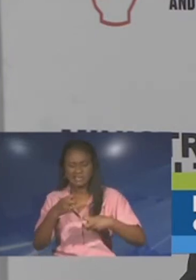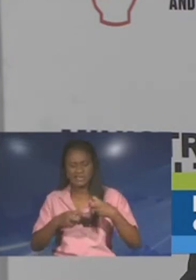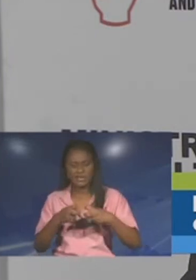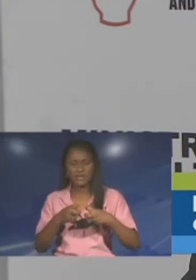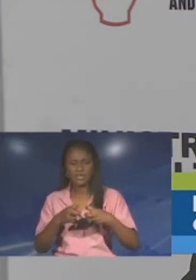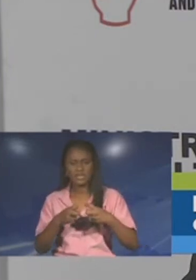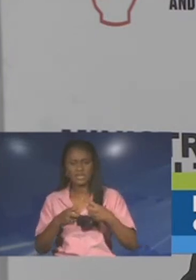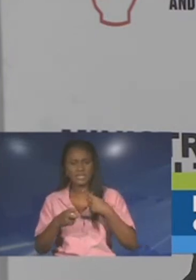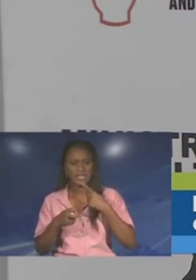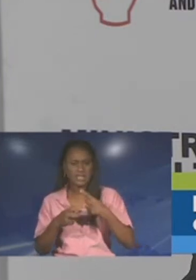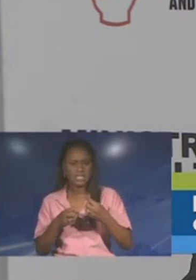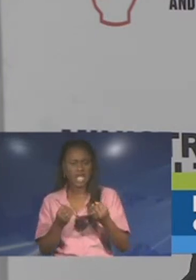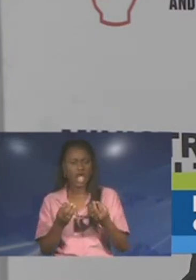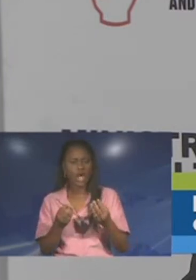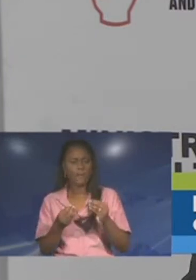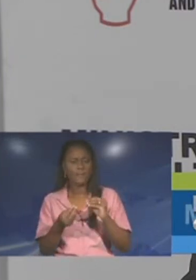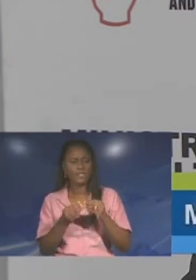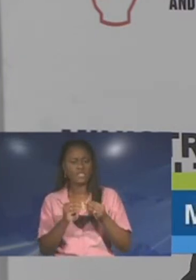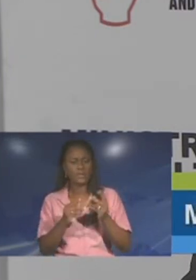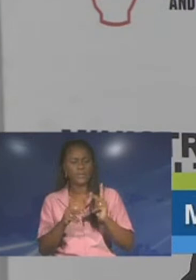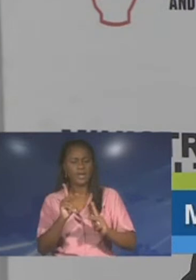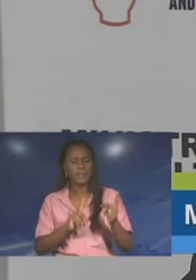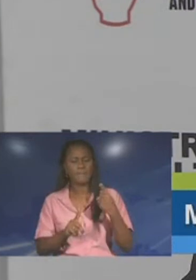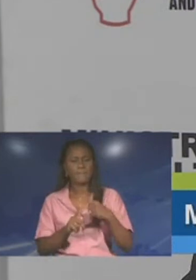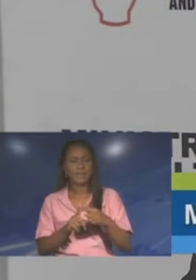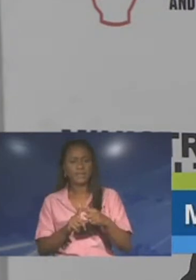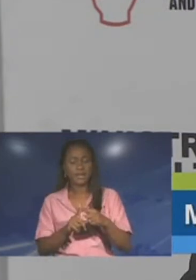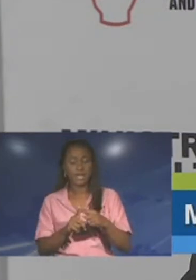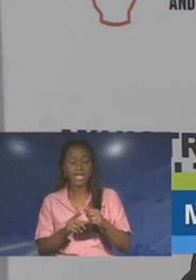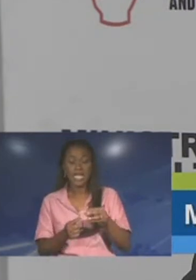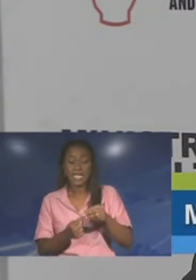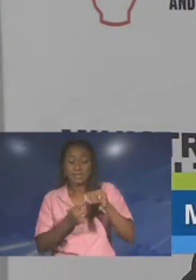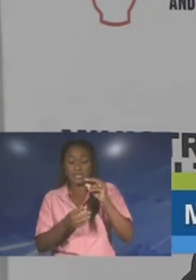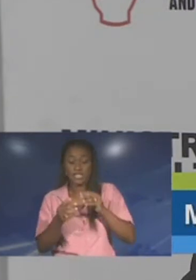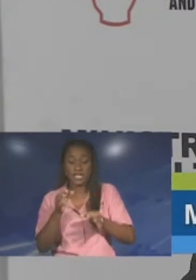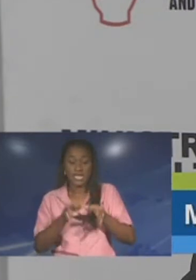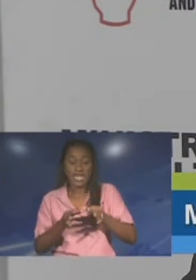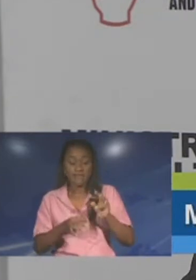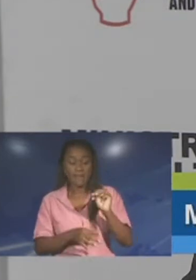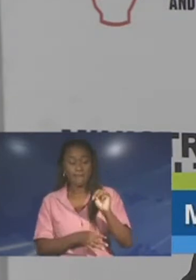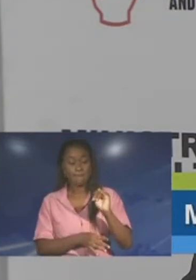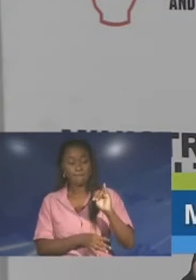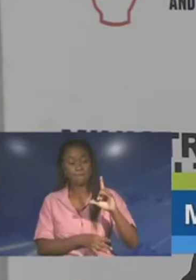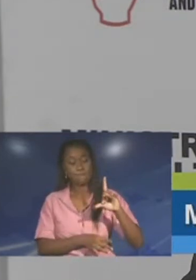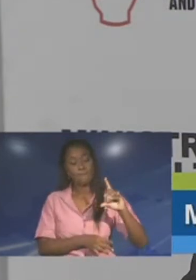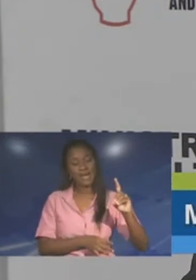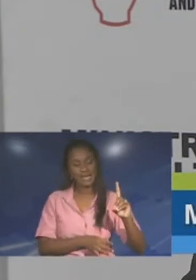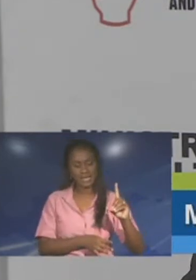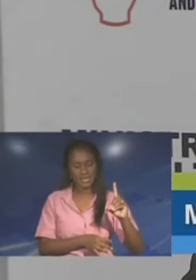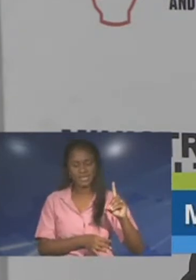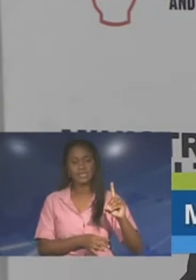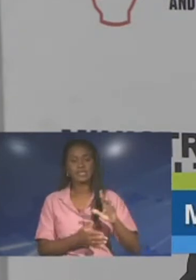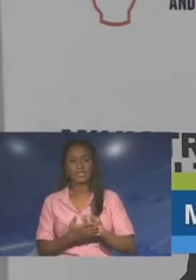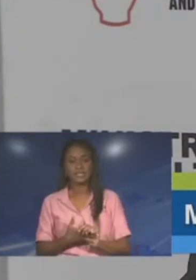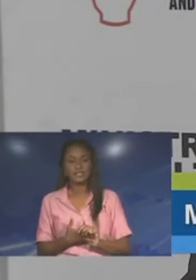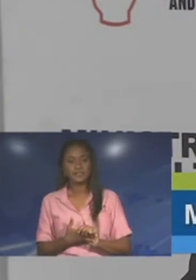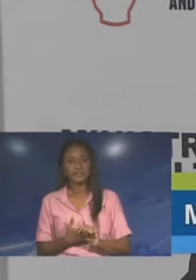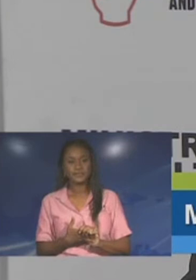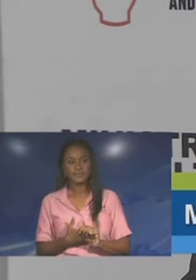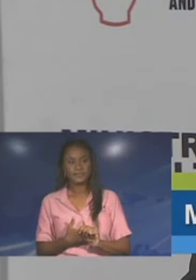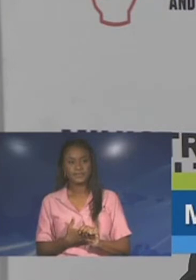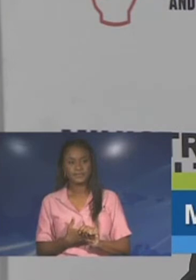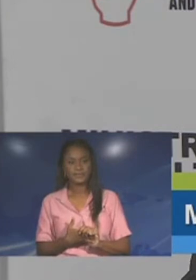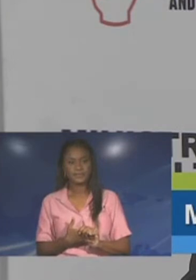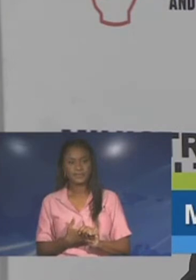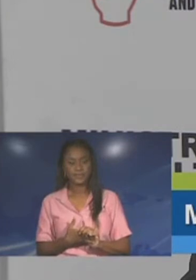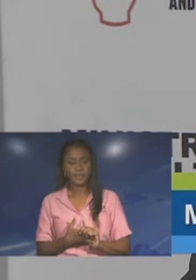the actual number of persons, especially if you have mild disease, post-up initial infection, you don't have people presenting and all of that. So in